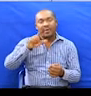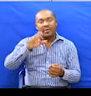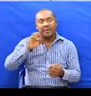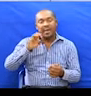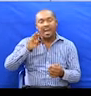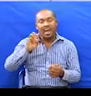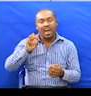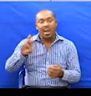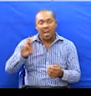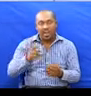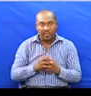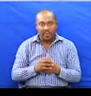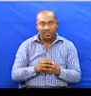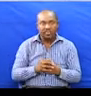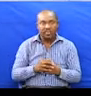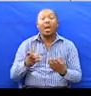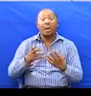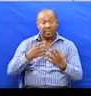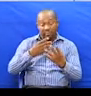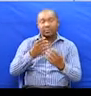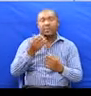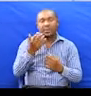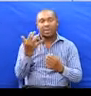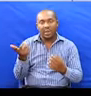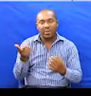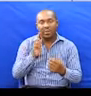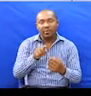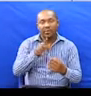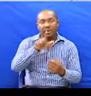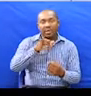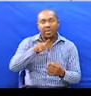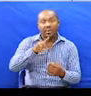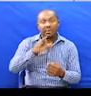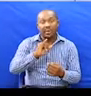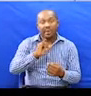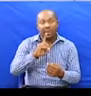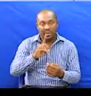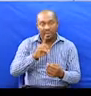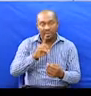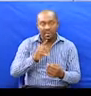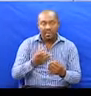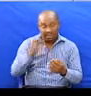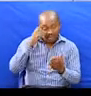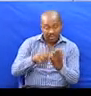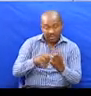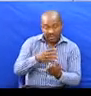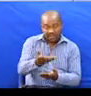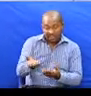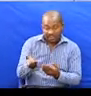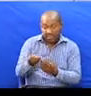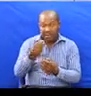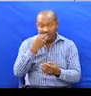also provide us with what? Lipids. So these are the foods that can give us lipids in our